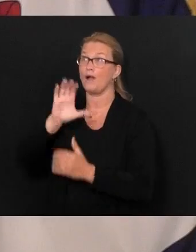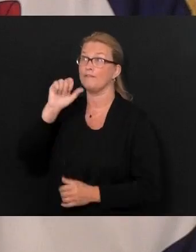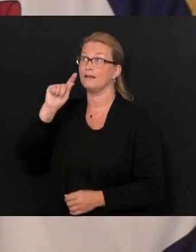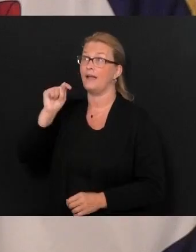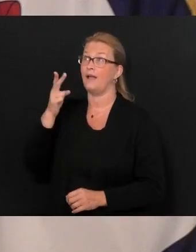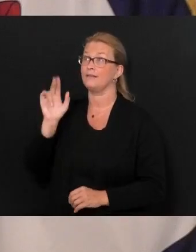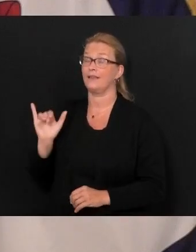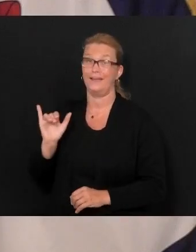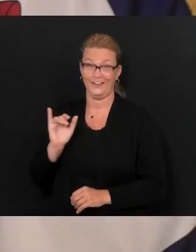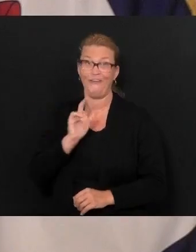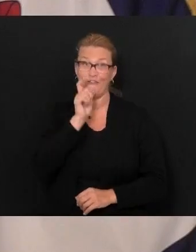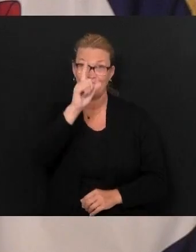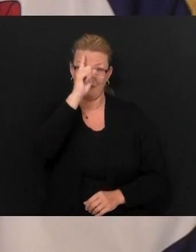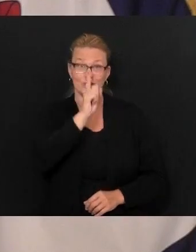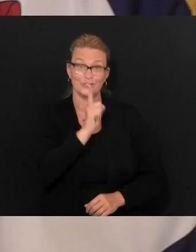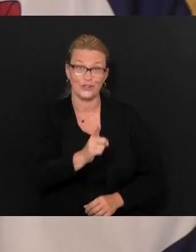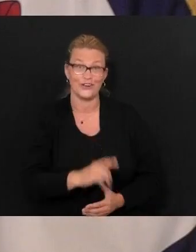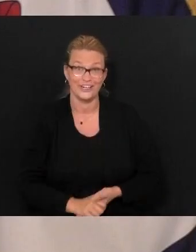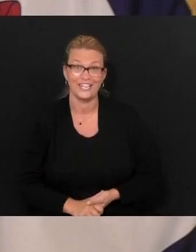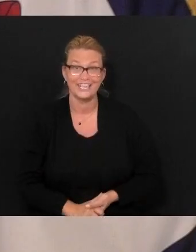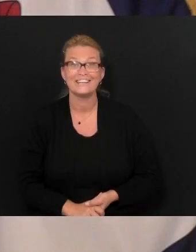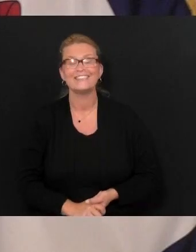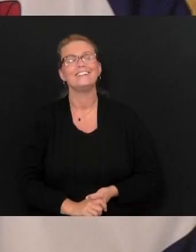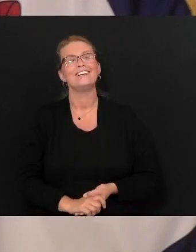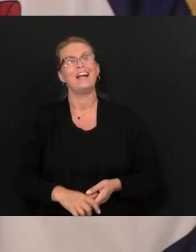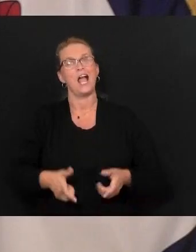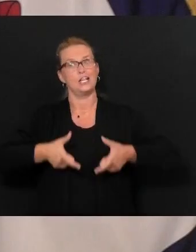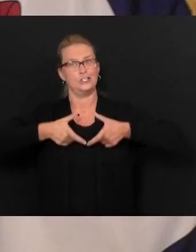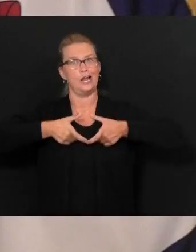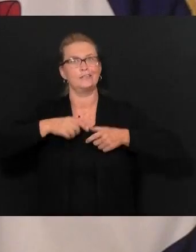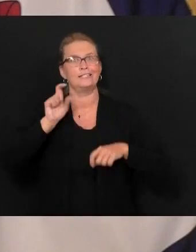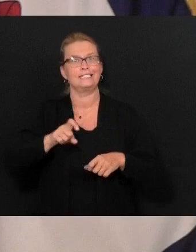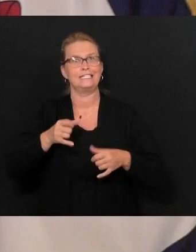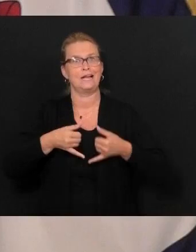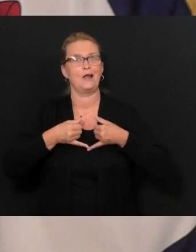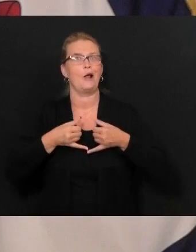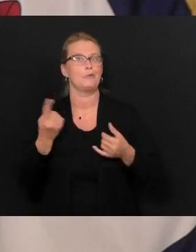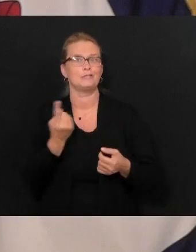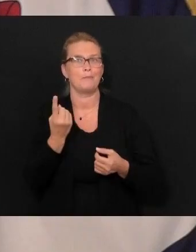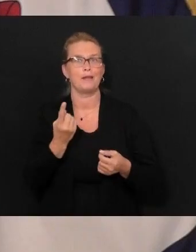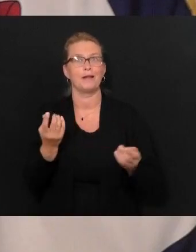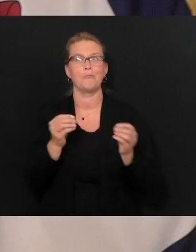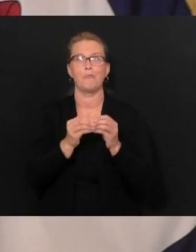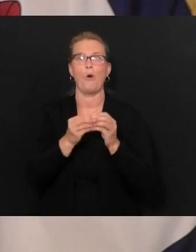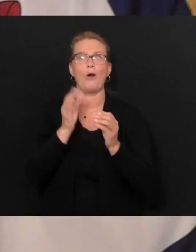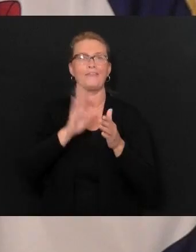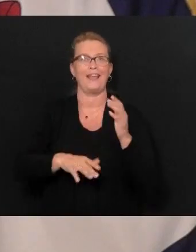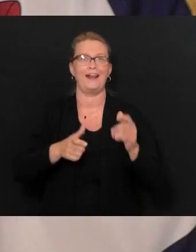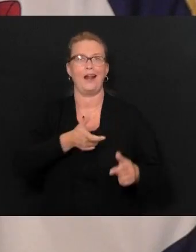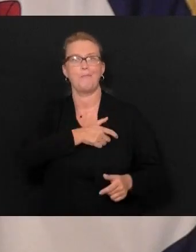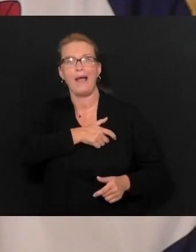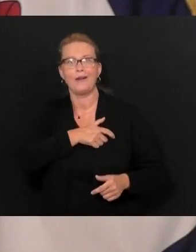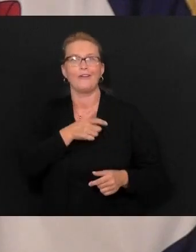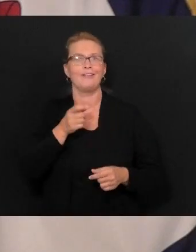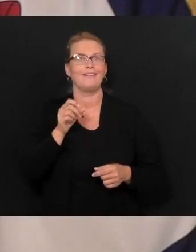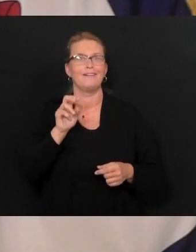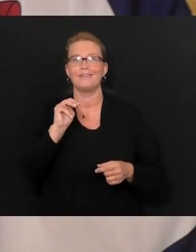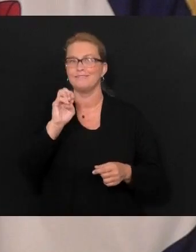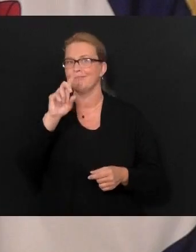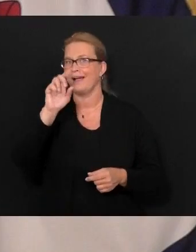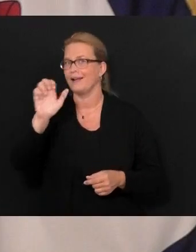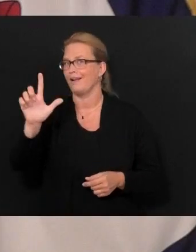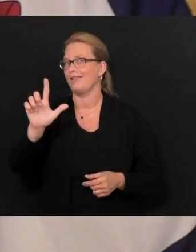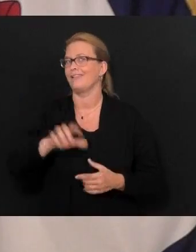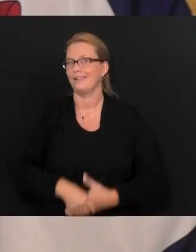And and a medal, she deserves probably a whole lot more than a medal. But